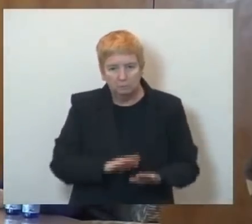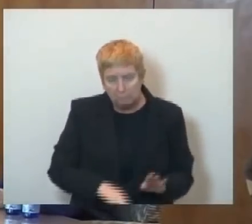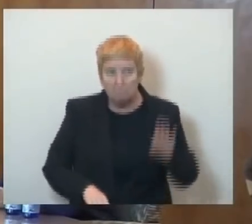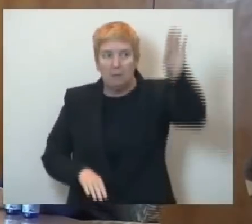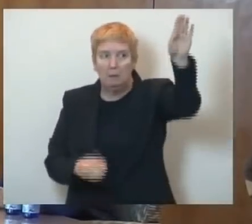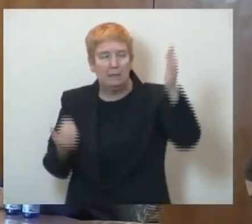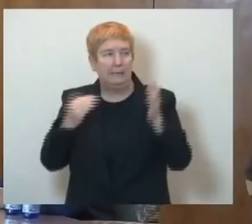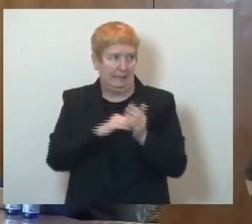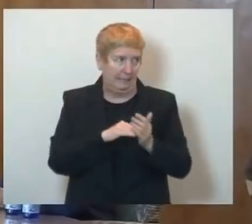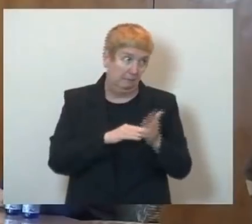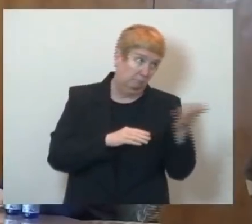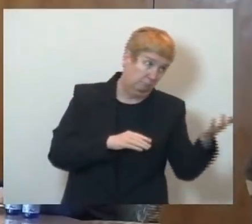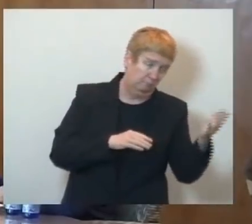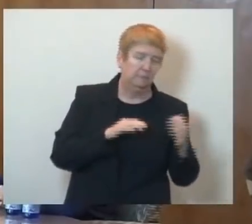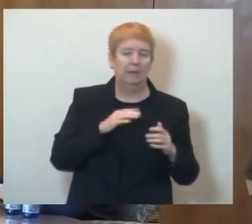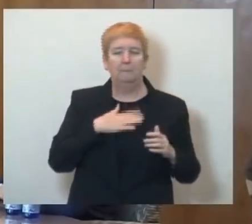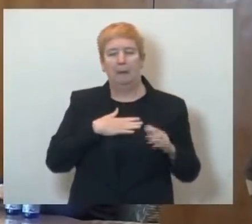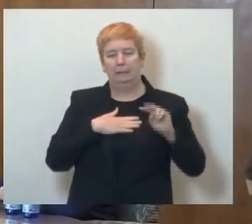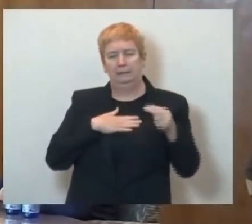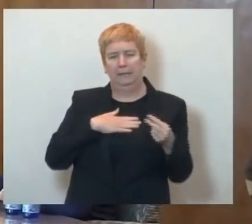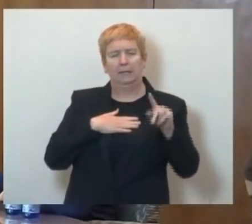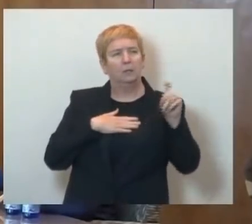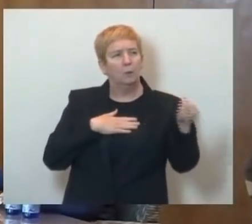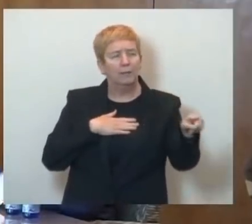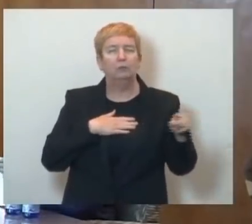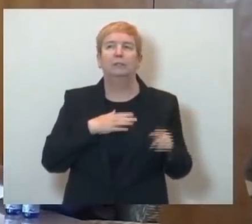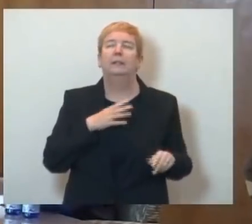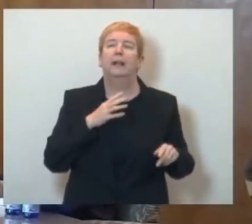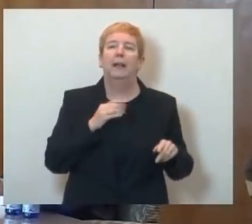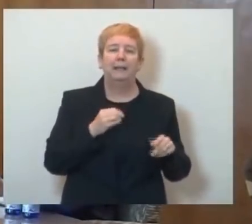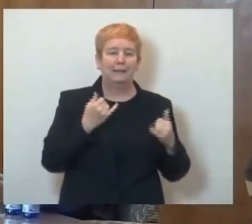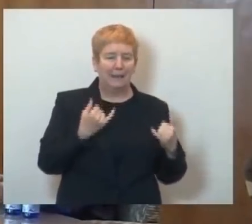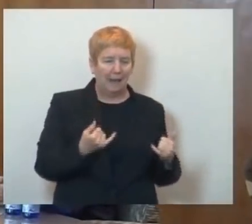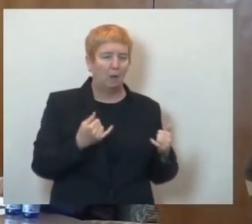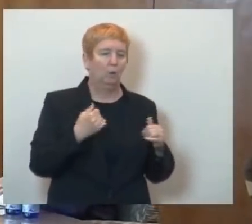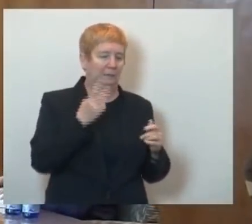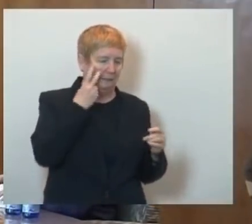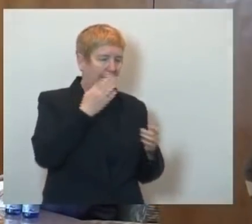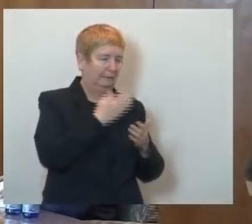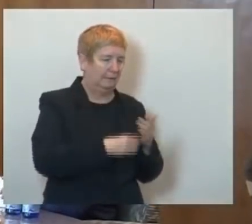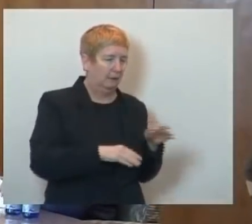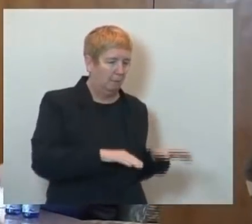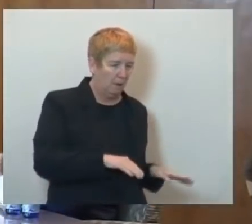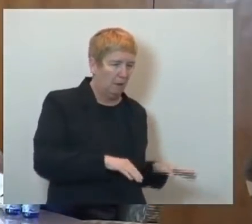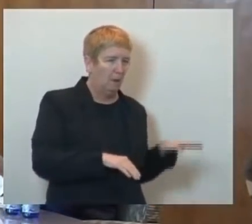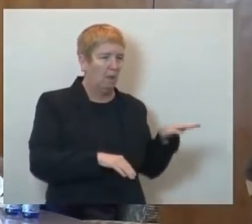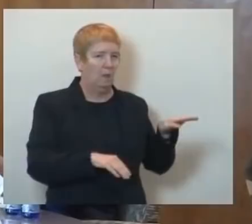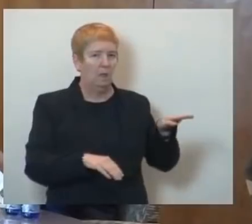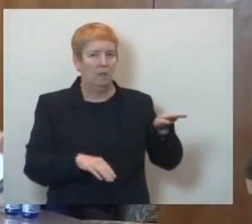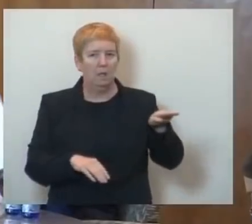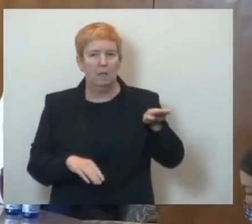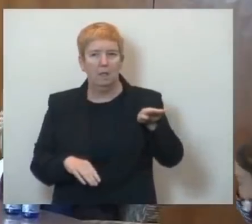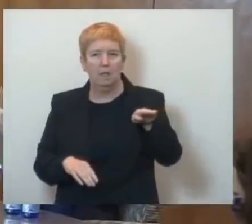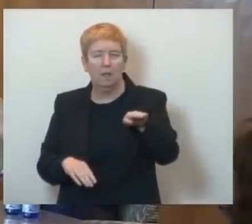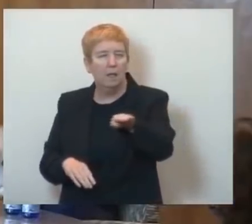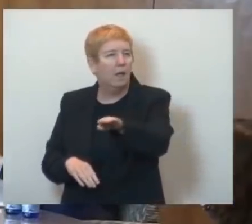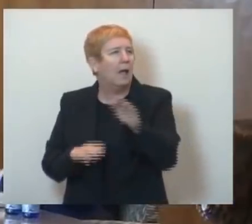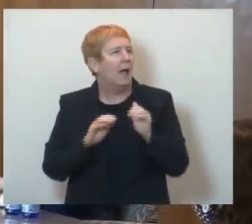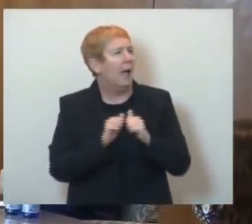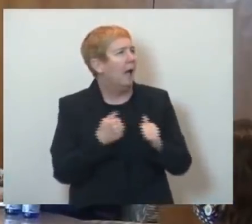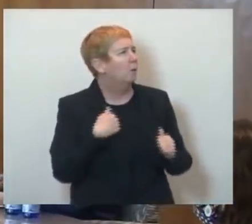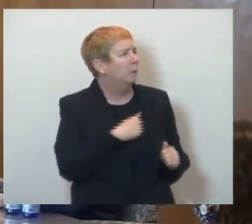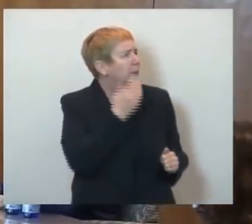second question is, regarding the leveling off somewhat that we're seeing in cases, how do we know that that's not simply